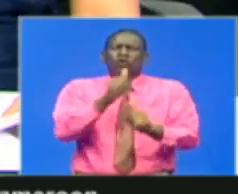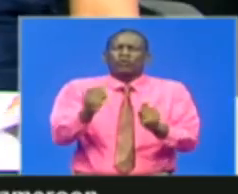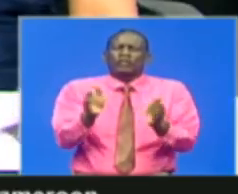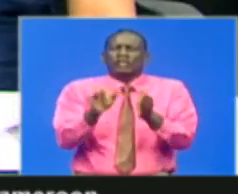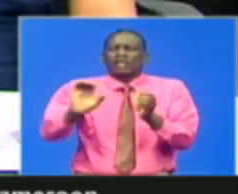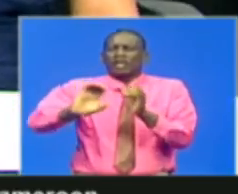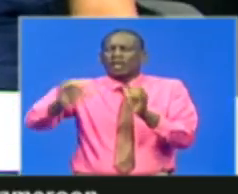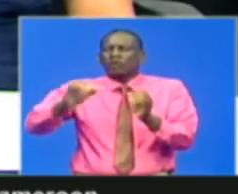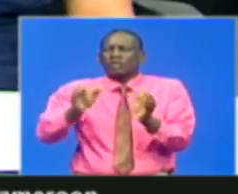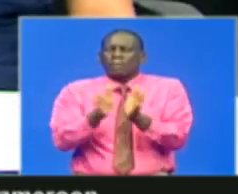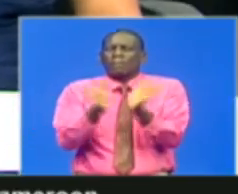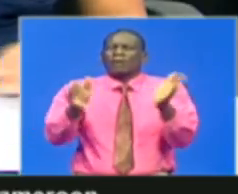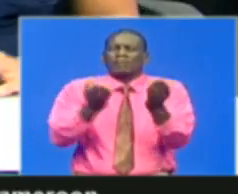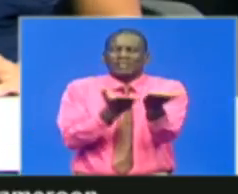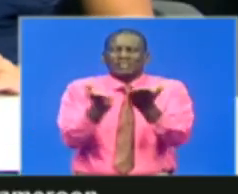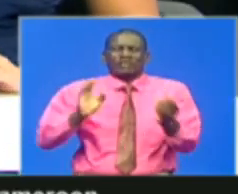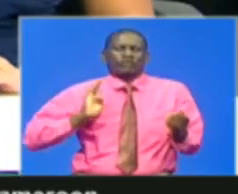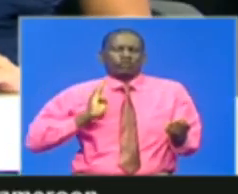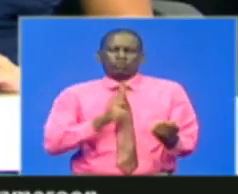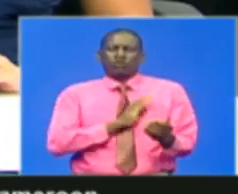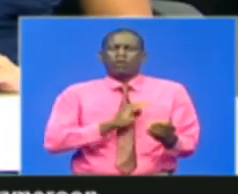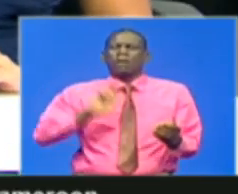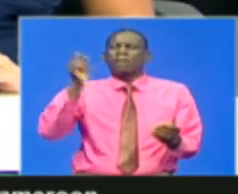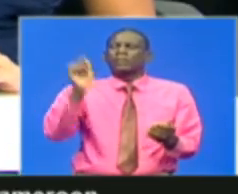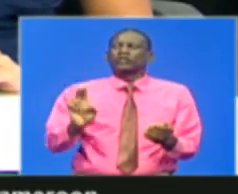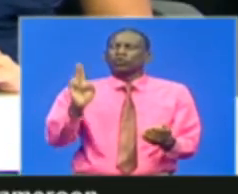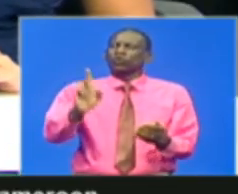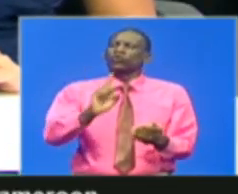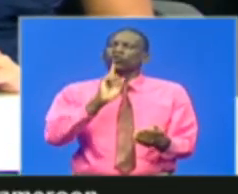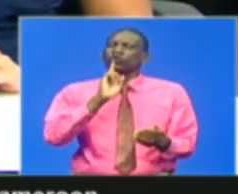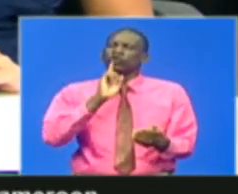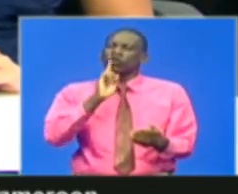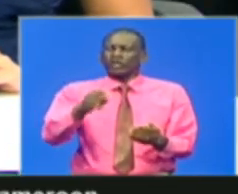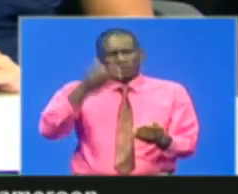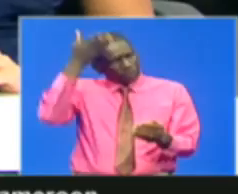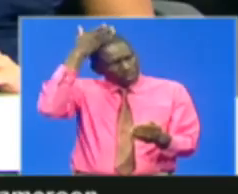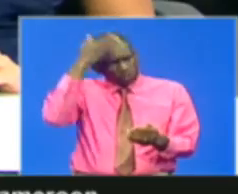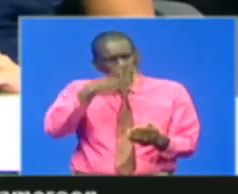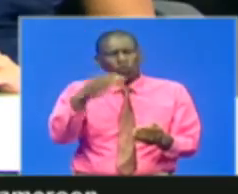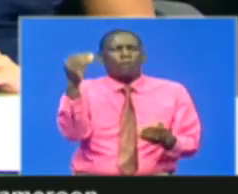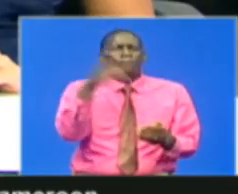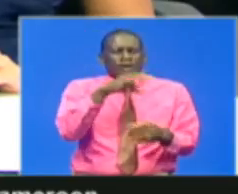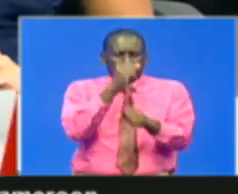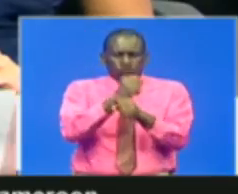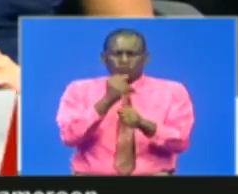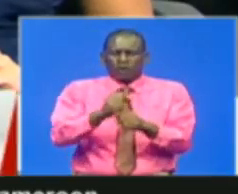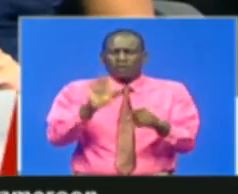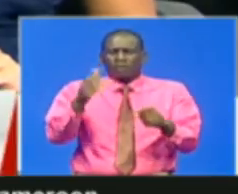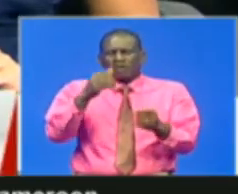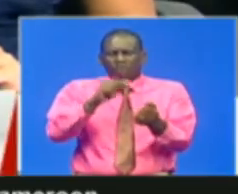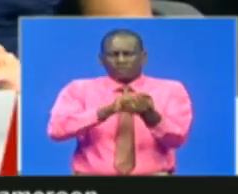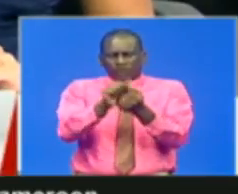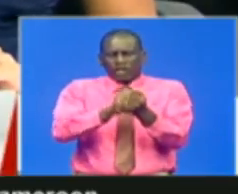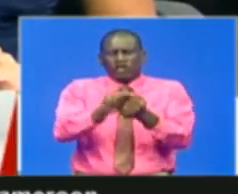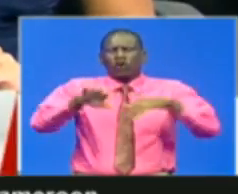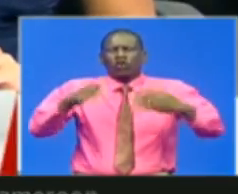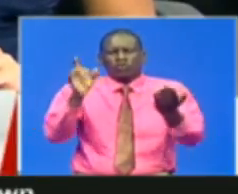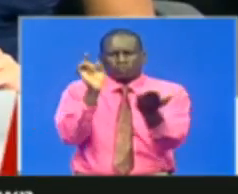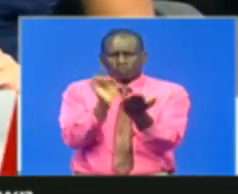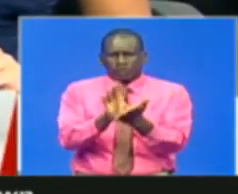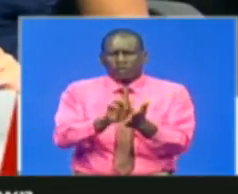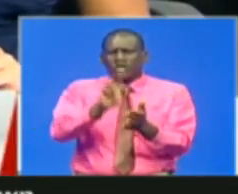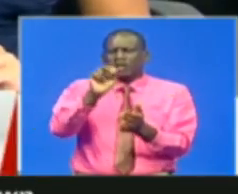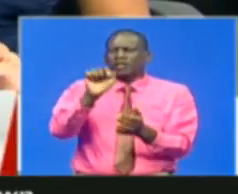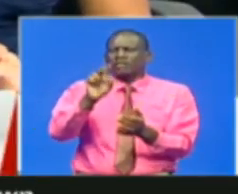service boards. The president had earlier instructed the nurses to resume duty by Friday or face the sack. NTV's Brenda